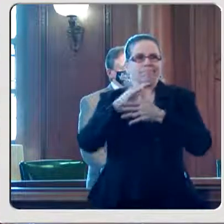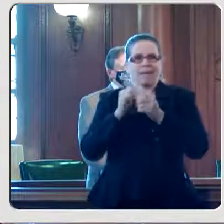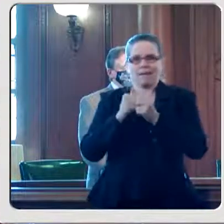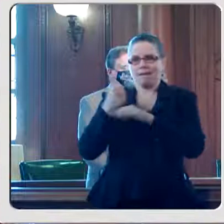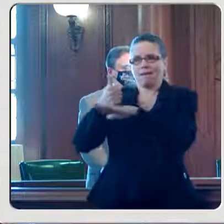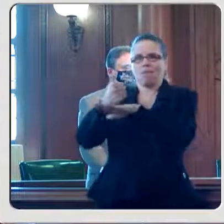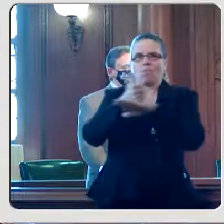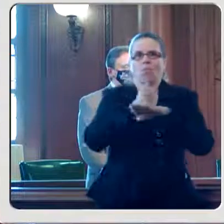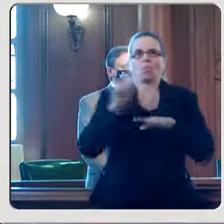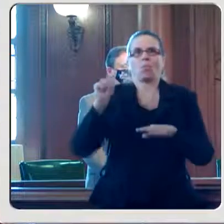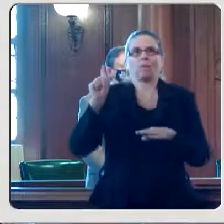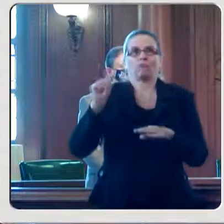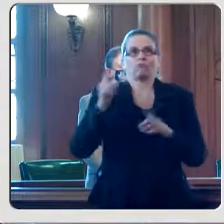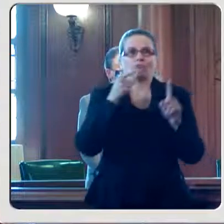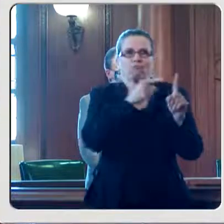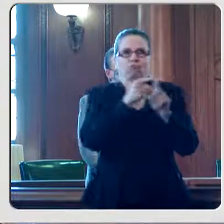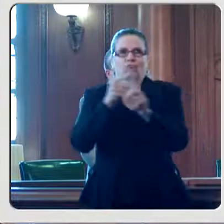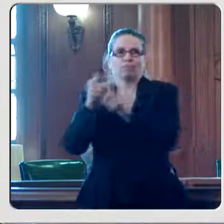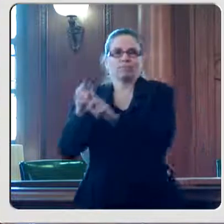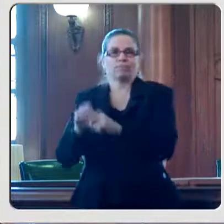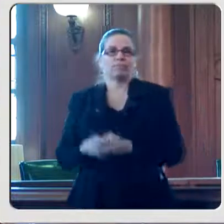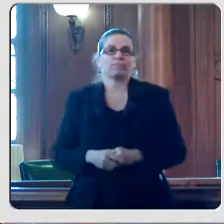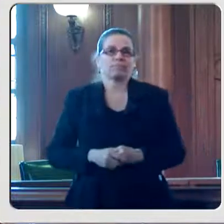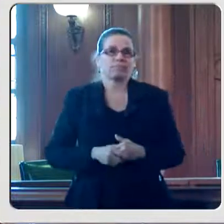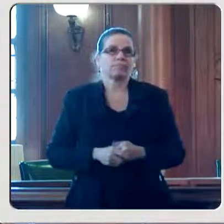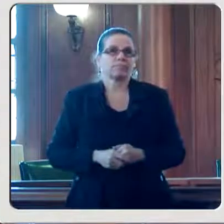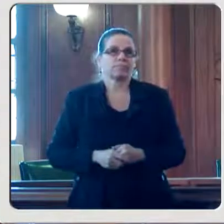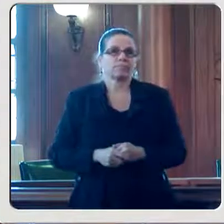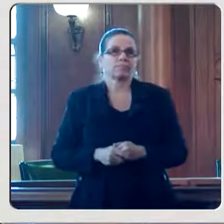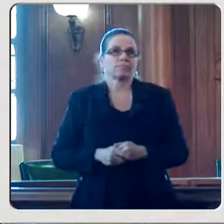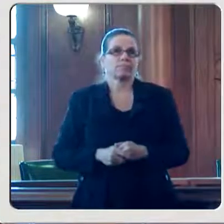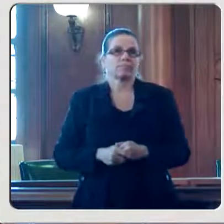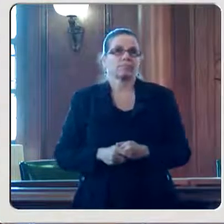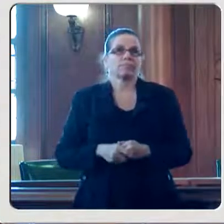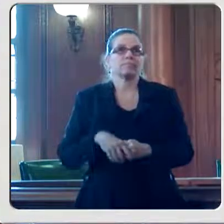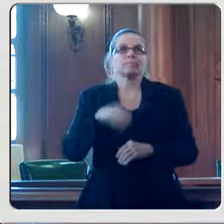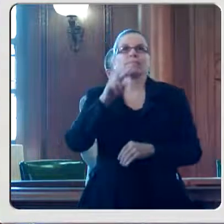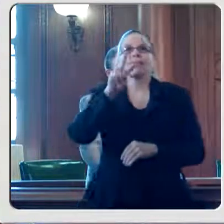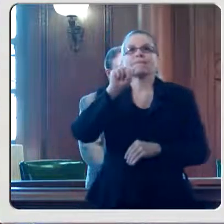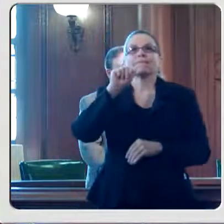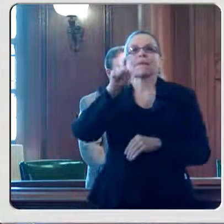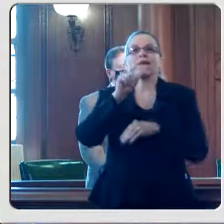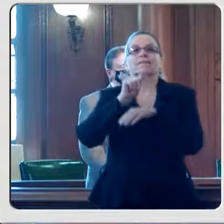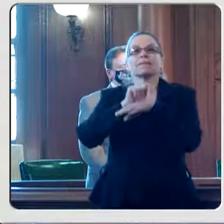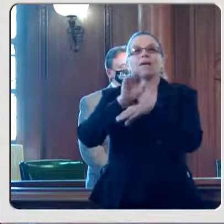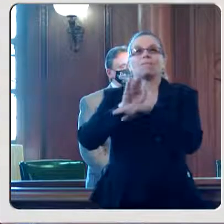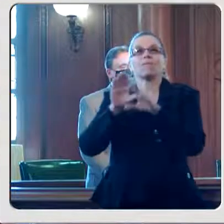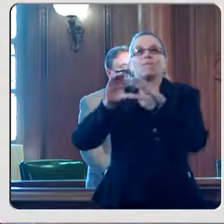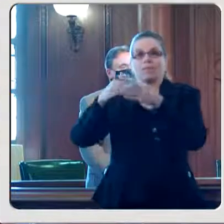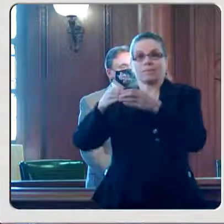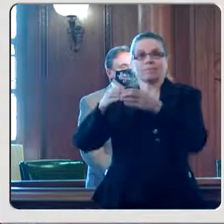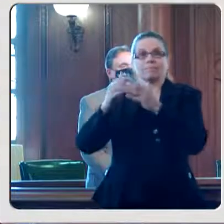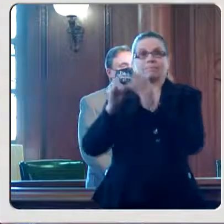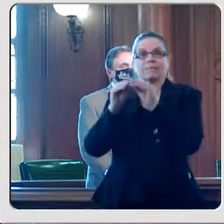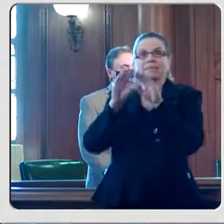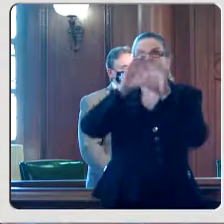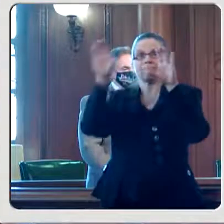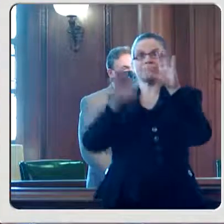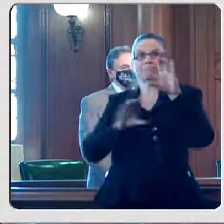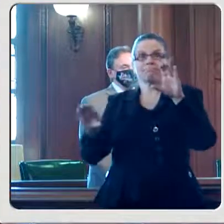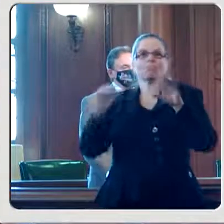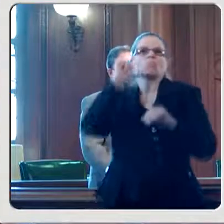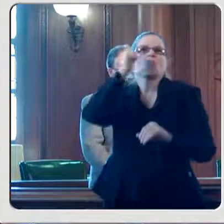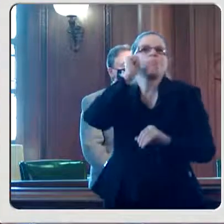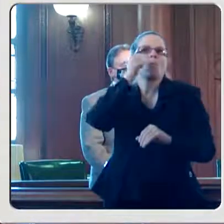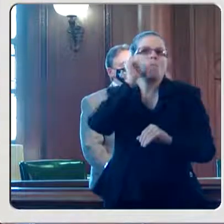vaccinations. VaxForce is meeting again tomorrow, but we will have students from Western New